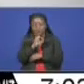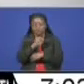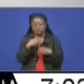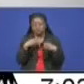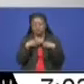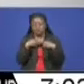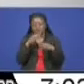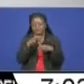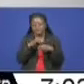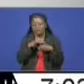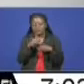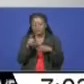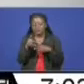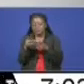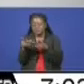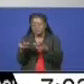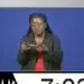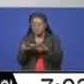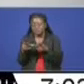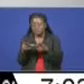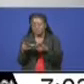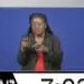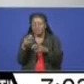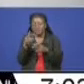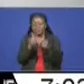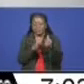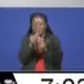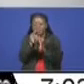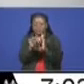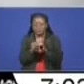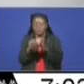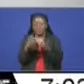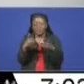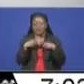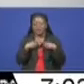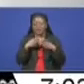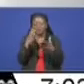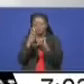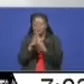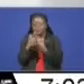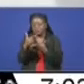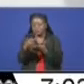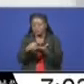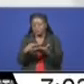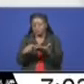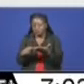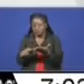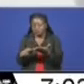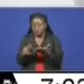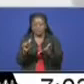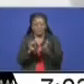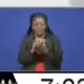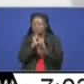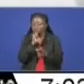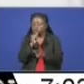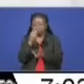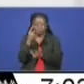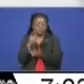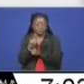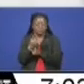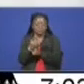that the management had withdrawn from the table of negotiation. That was not accurate.